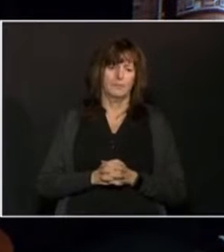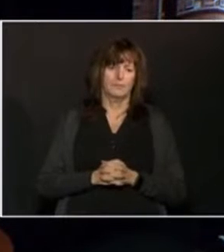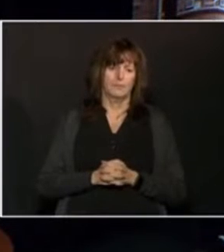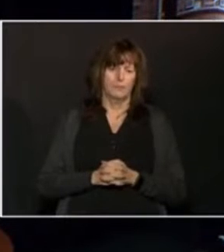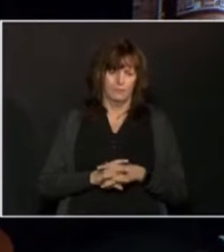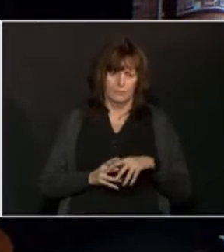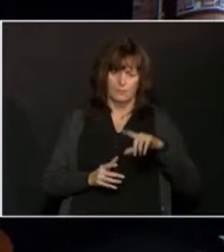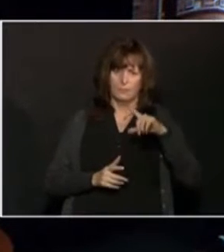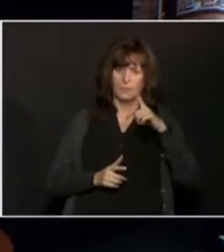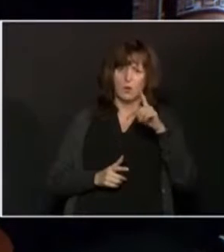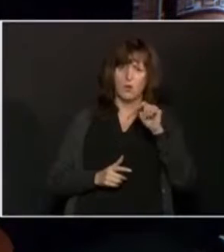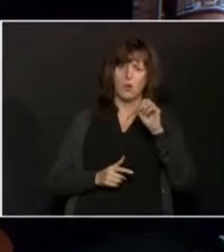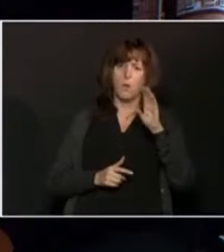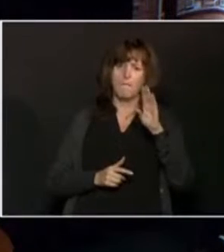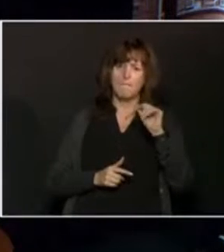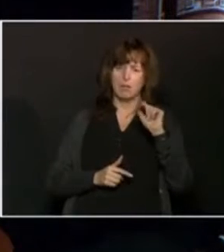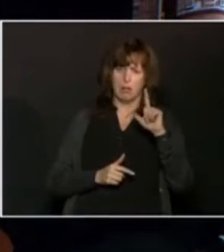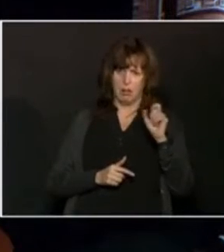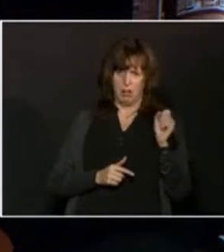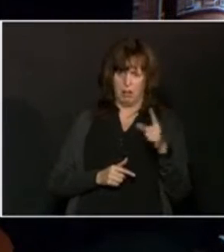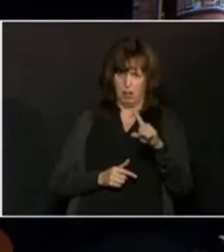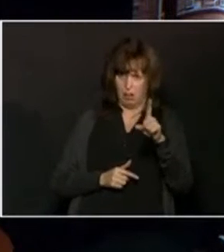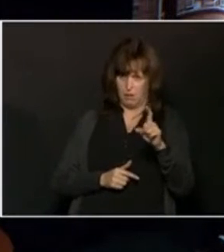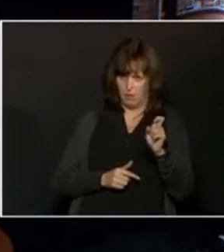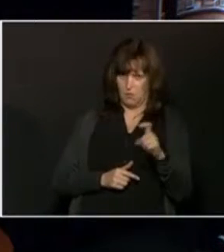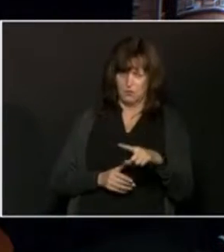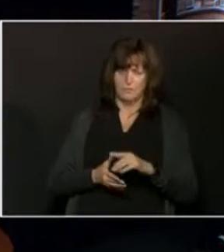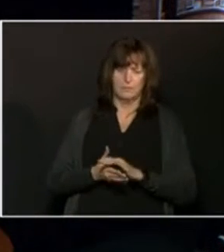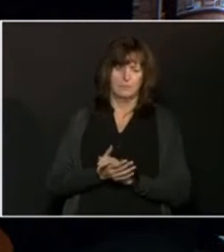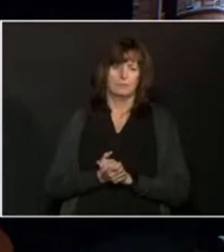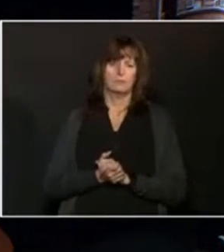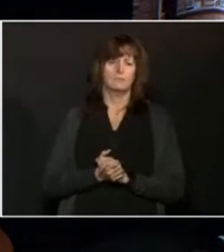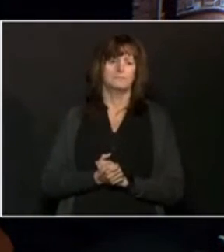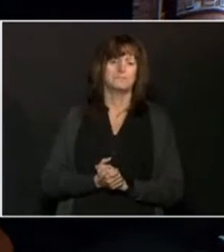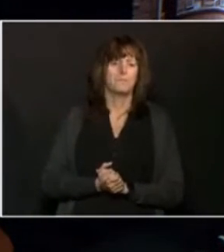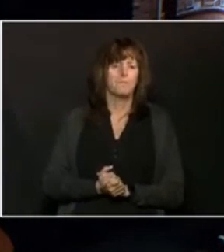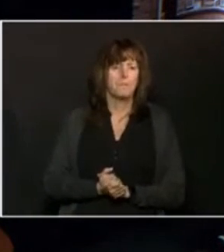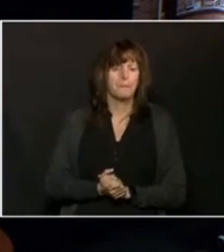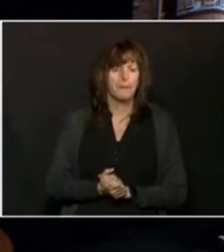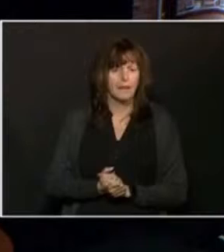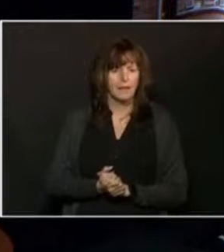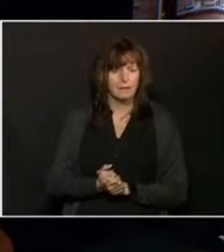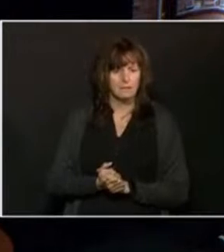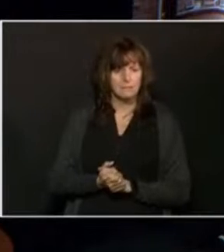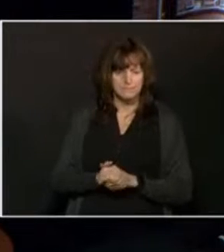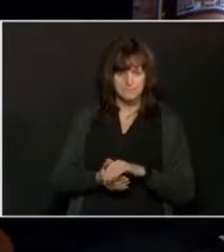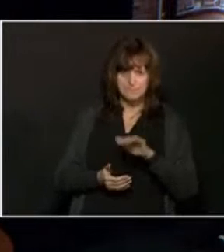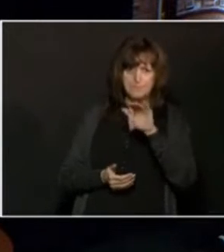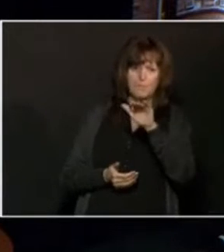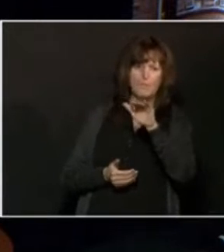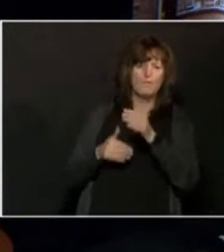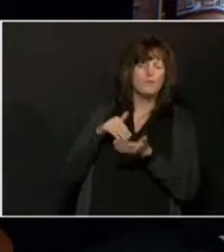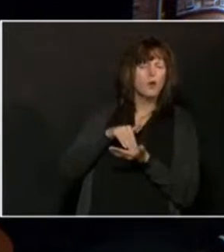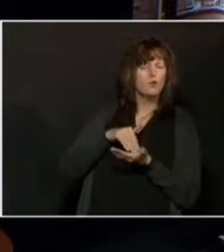ahead. Hi, Dr. Brown. I just wanted to follow up on Lorenda's question about